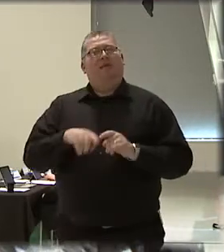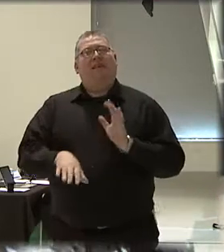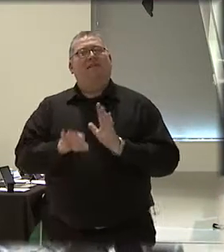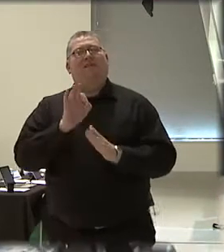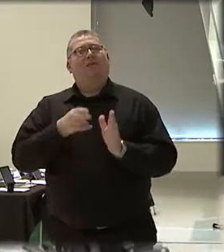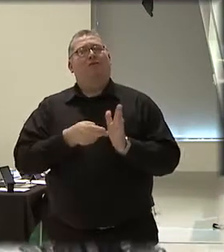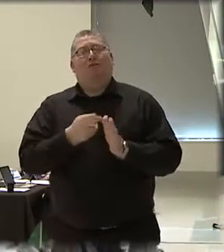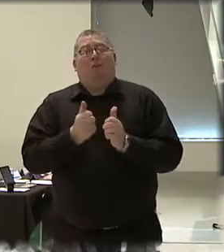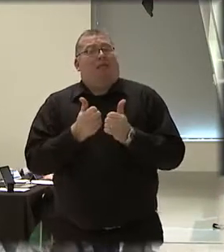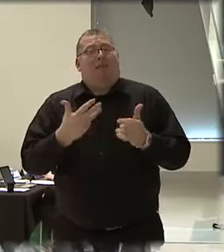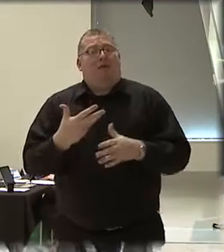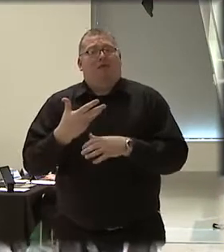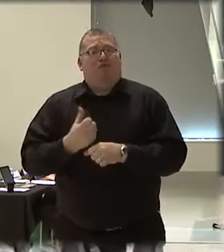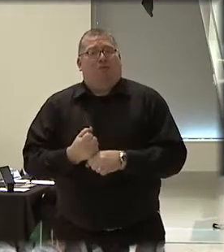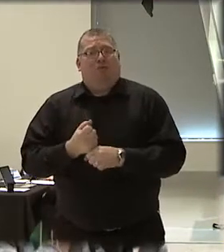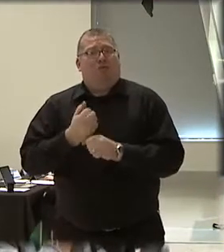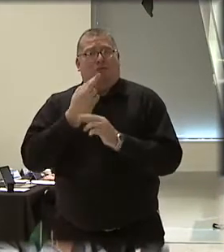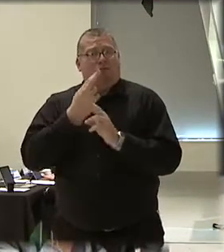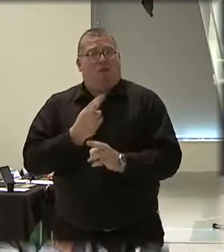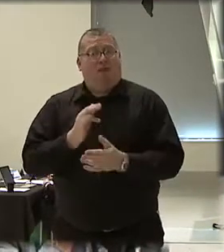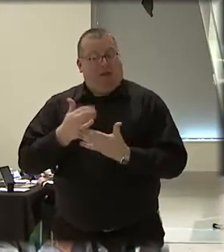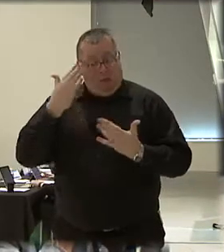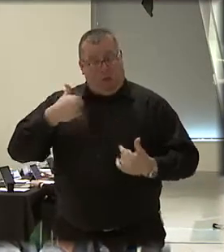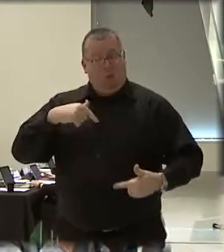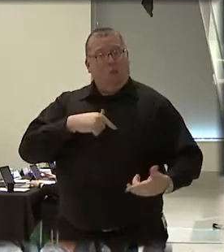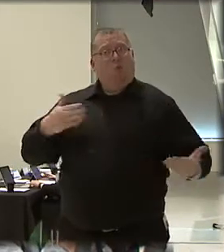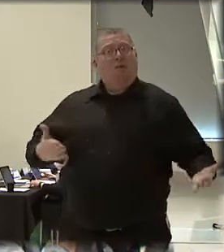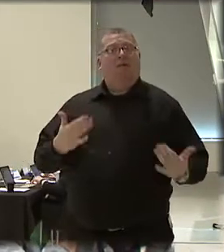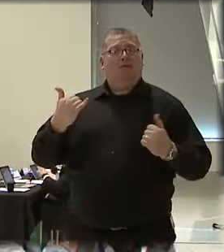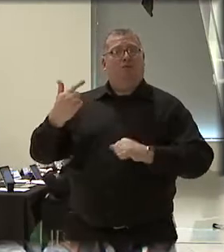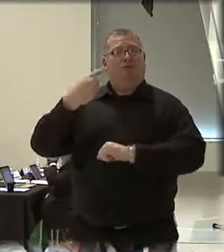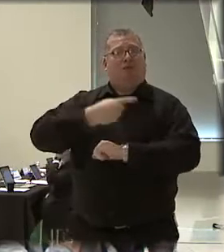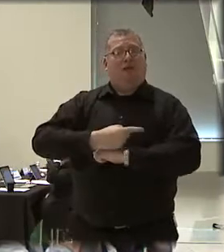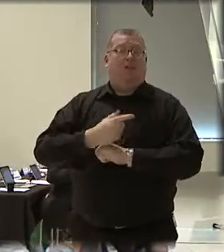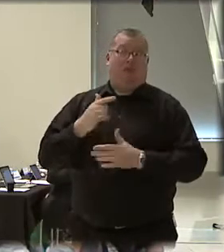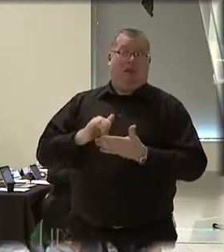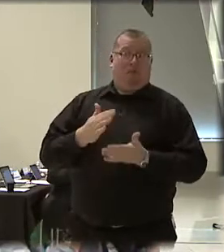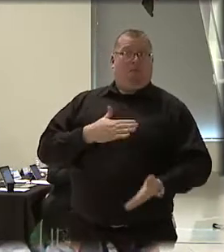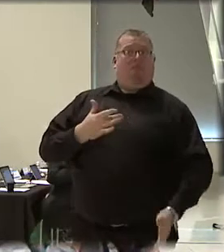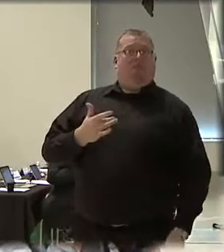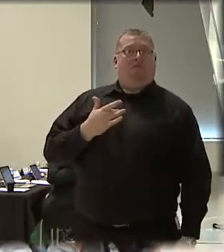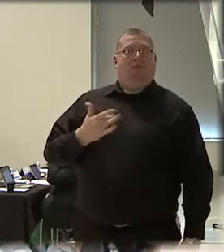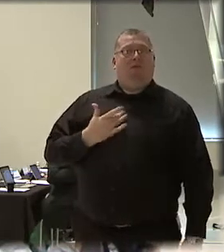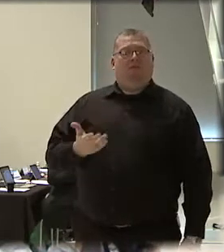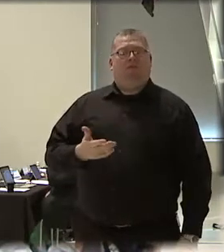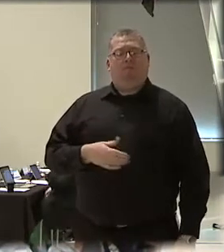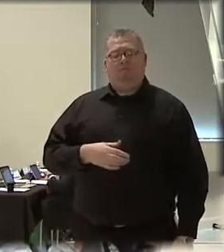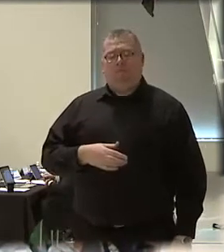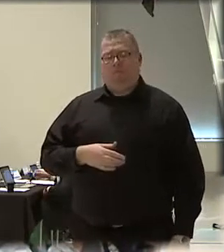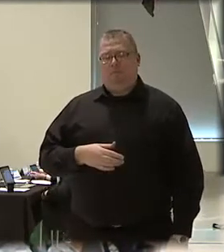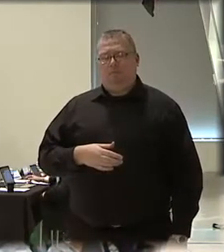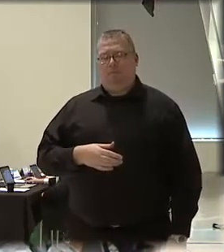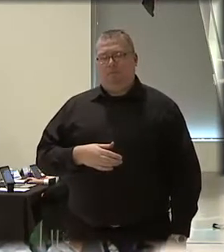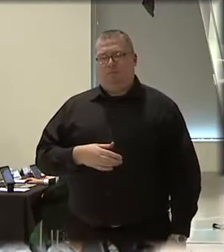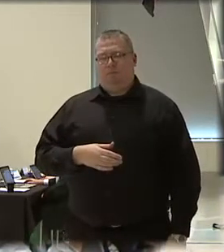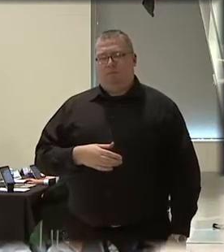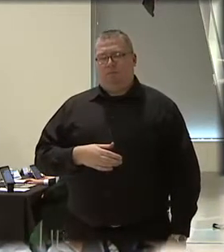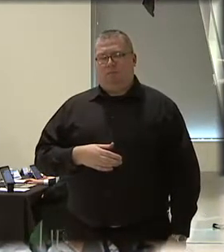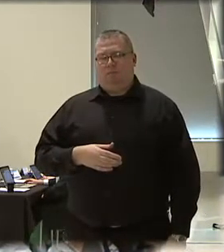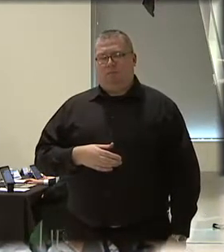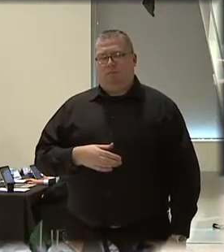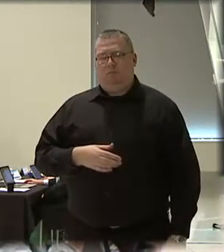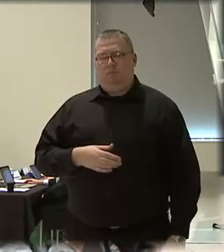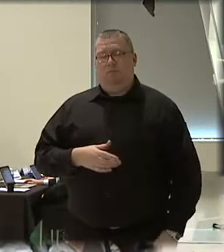respect, and that's why we're here today. At least I feel that there is certain segments